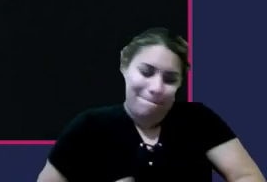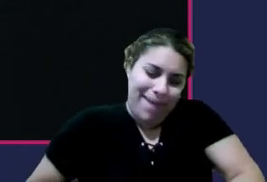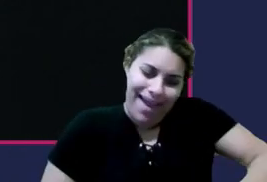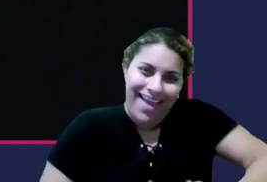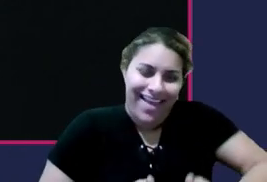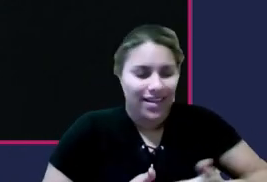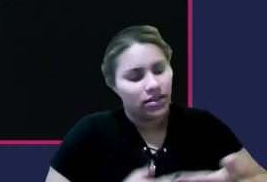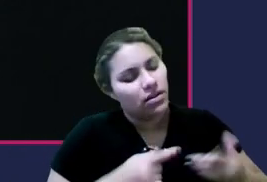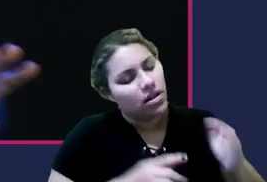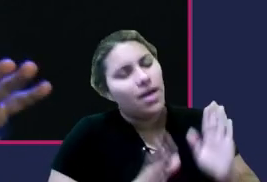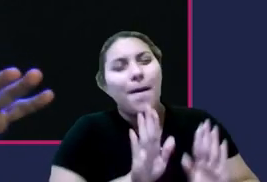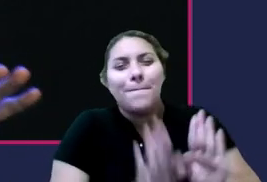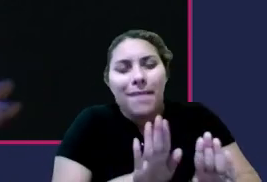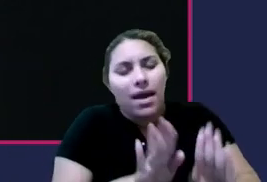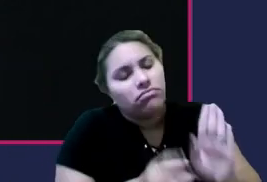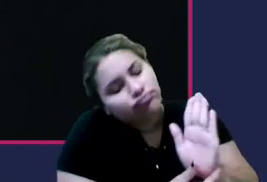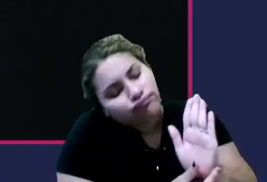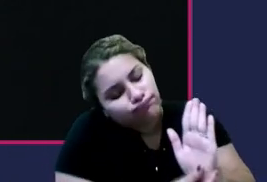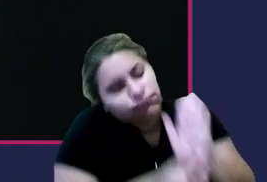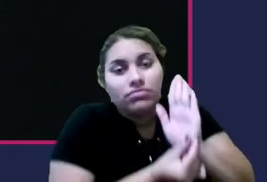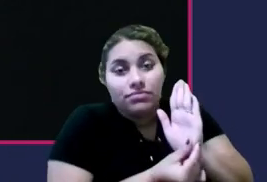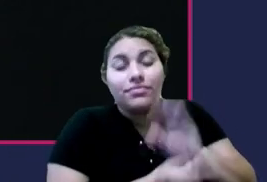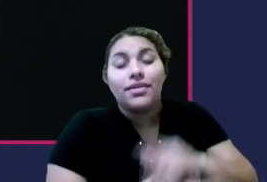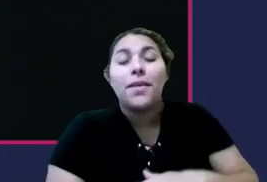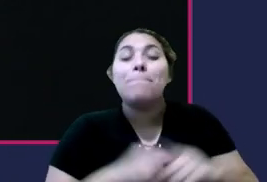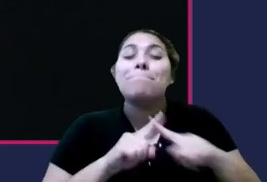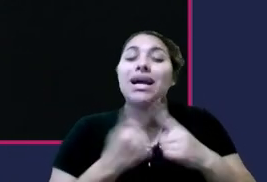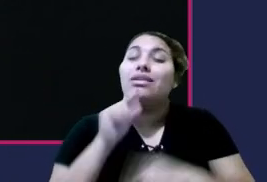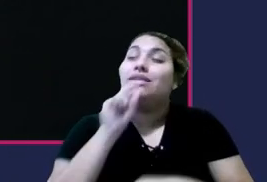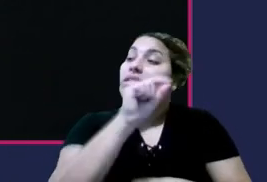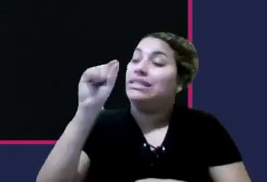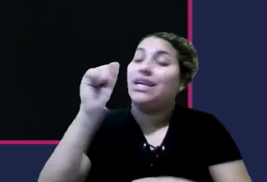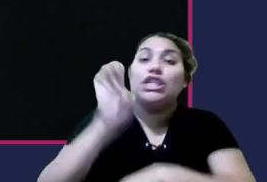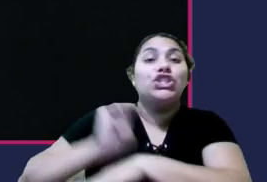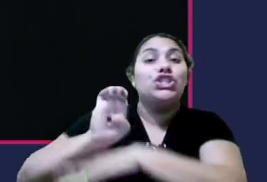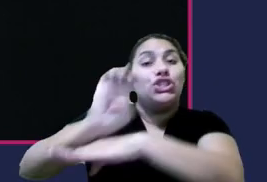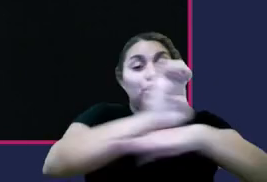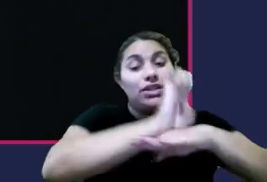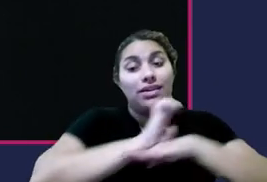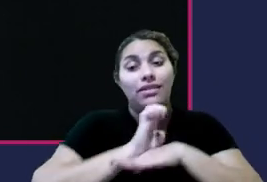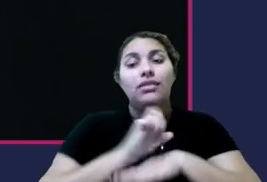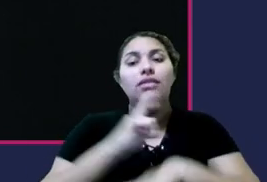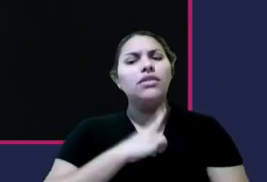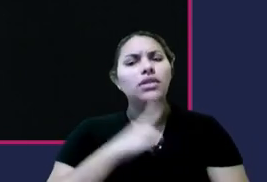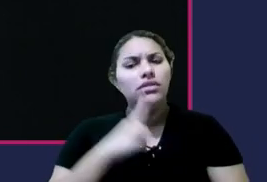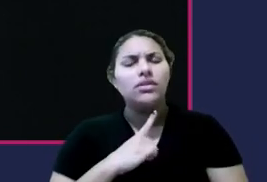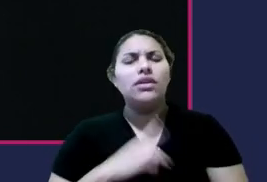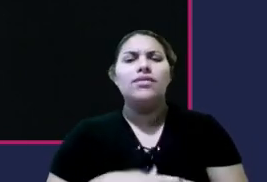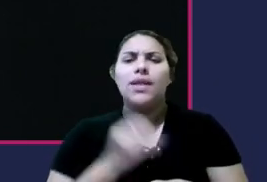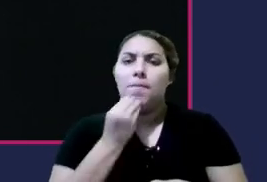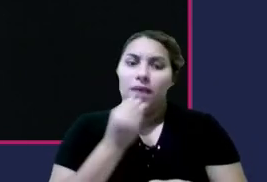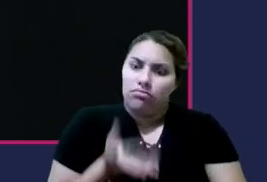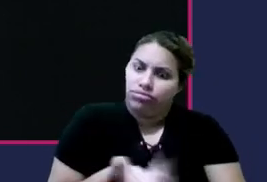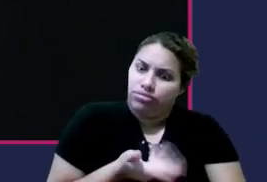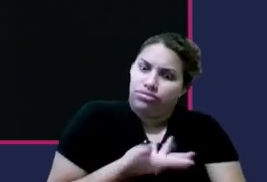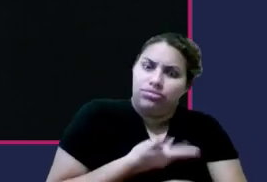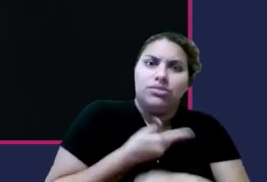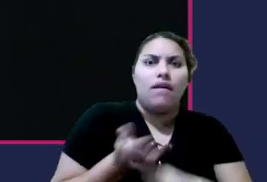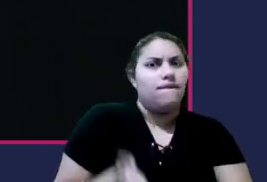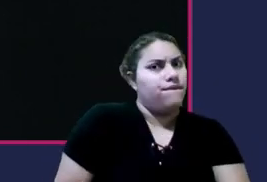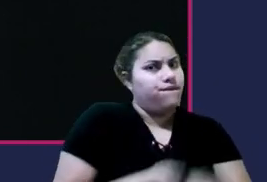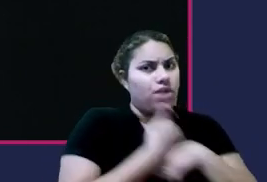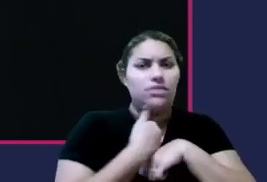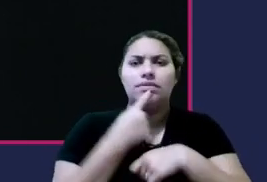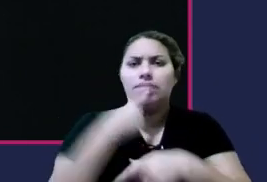a lead time. But we can see very clearly that some states, it was made available for the states